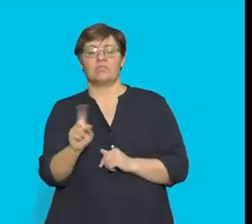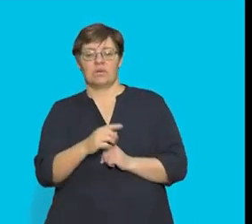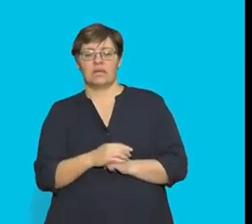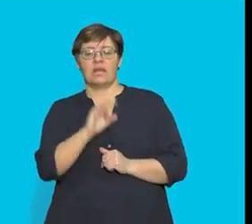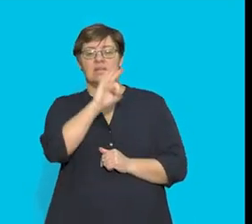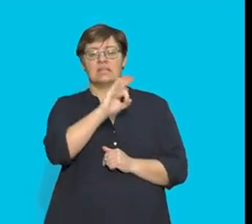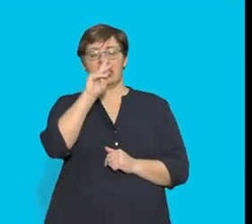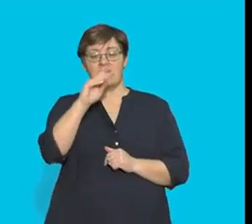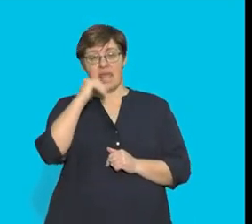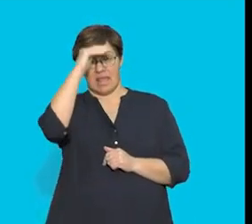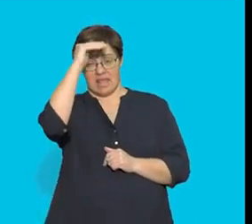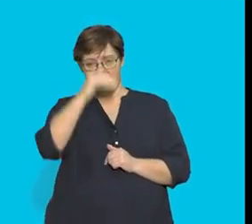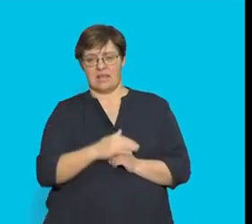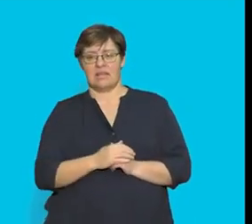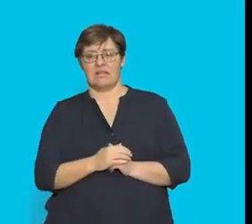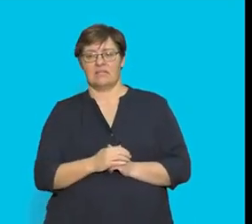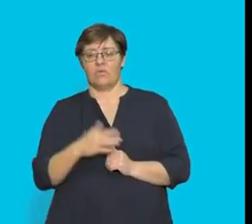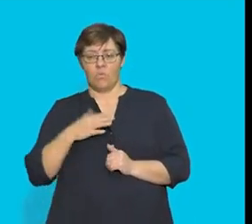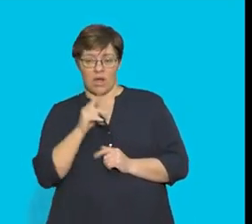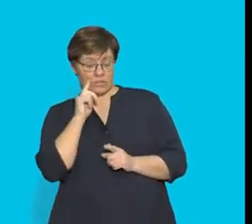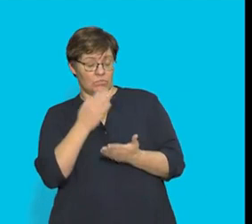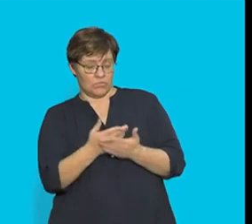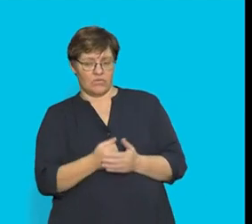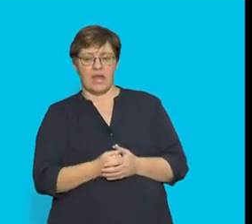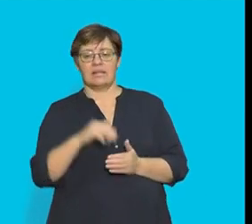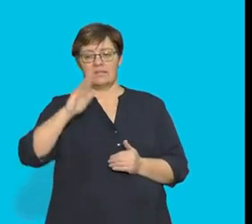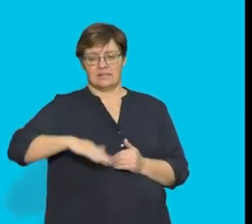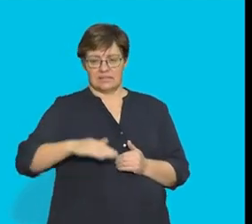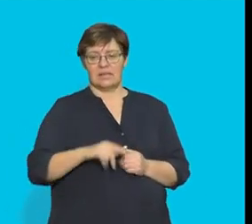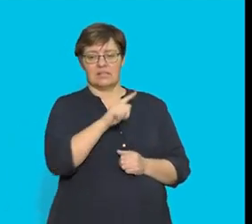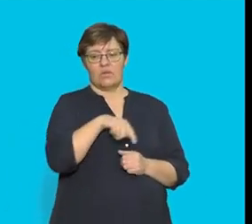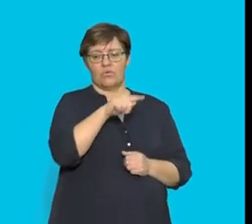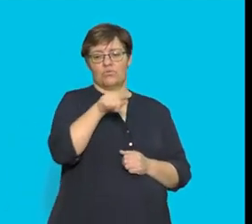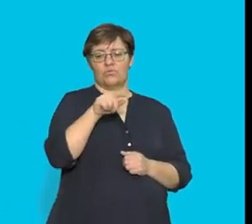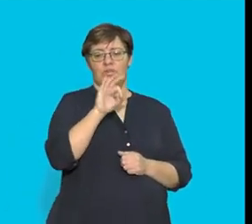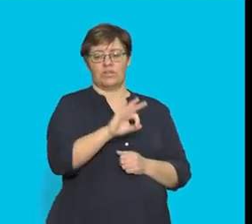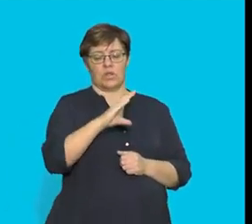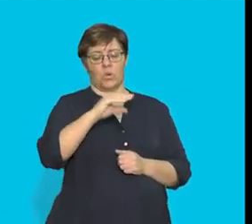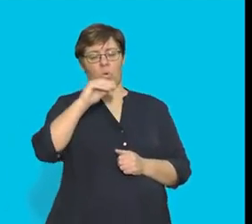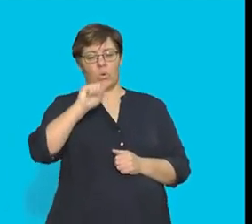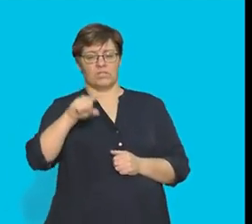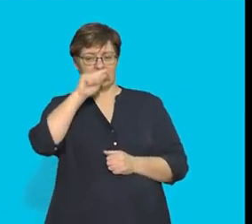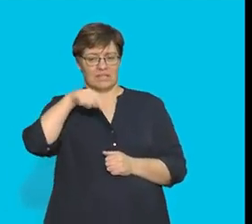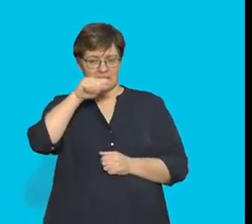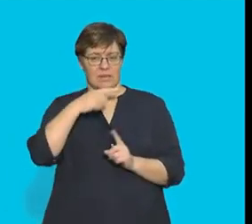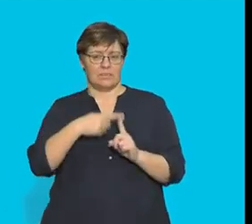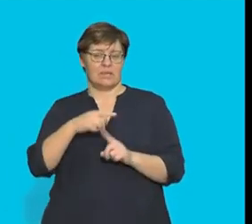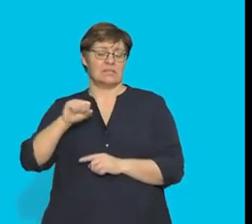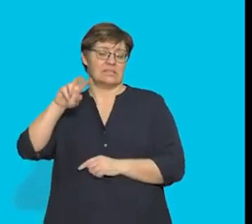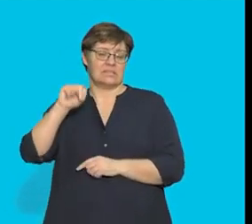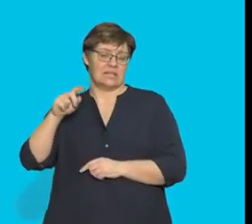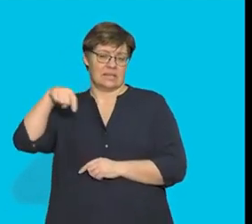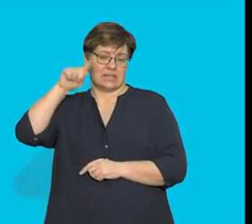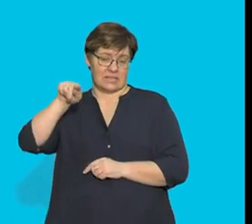with 3k in the numerator, which is what they wanted us to prove. And the denominator, we have root 3